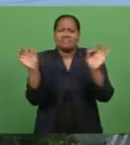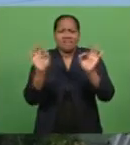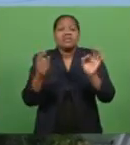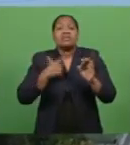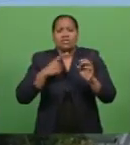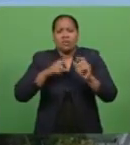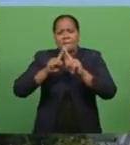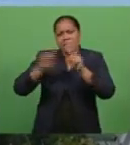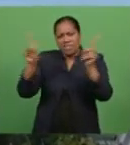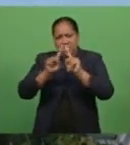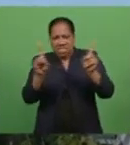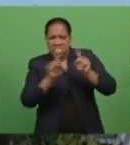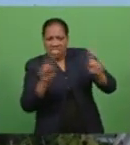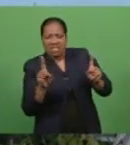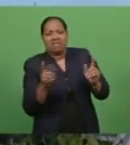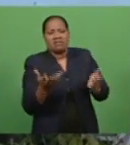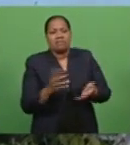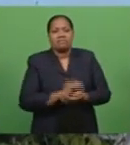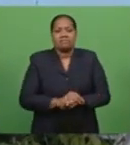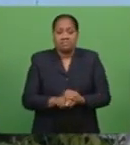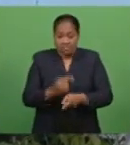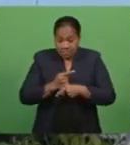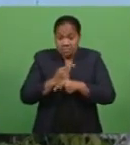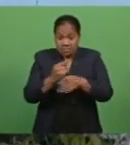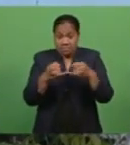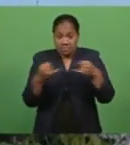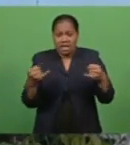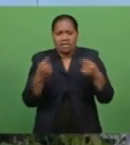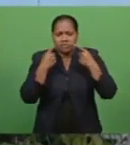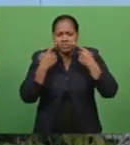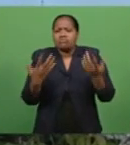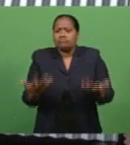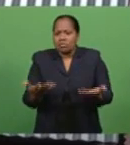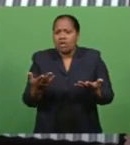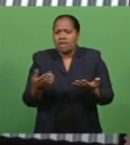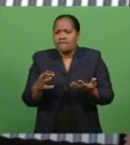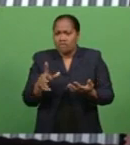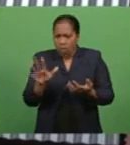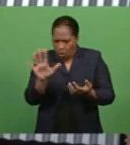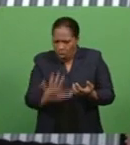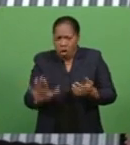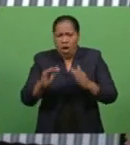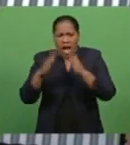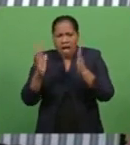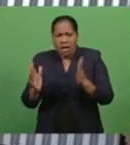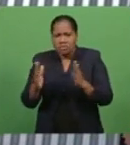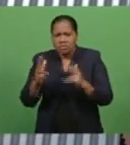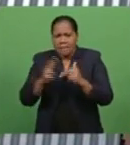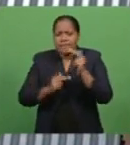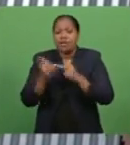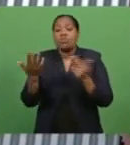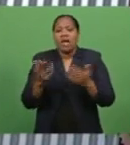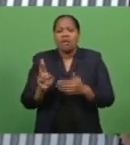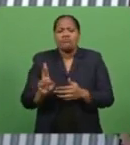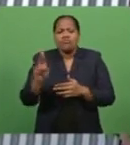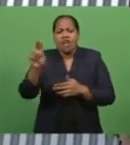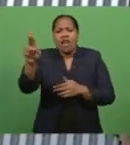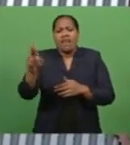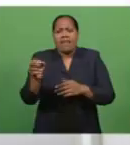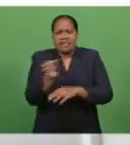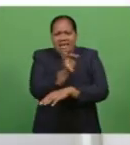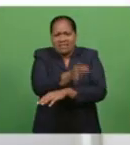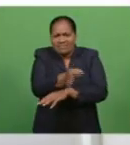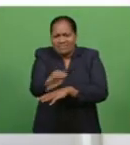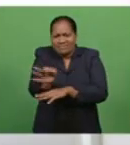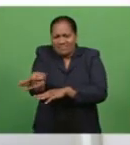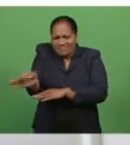down. The guideline is aimed at the informal sector and for those houses built in the rural and maritime areas. In other words,